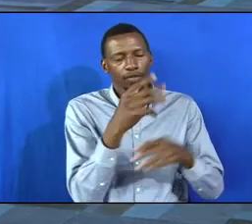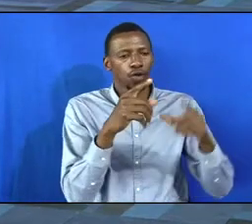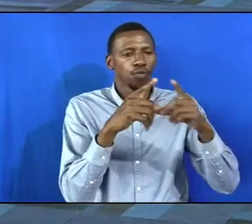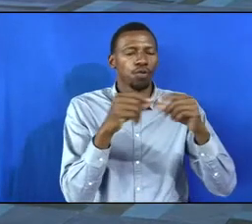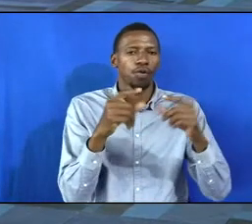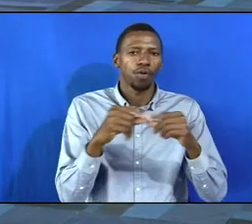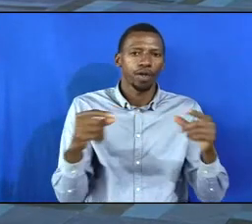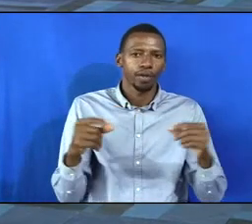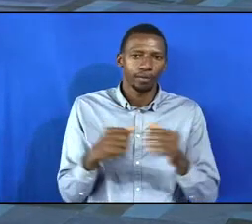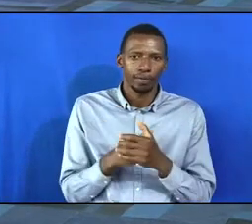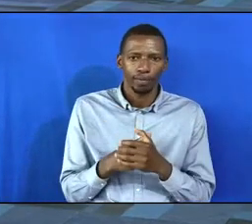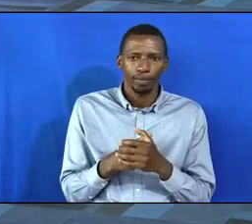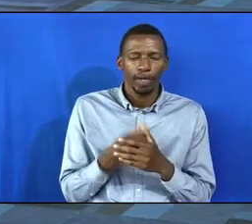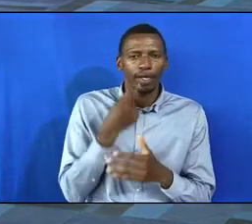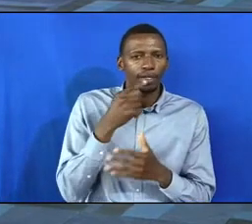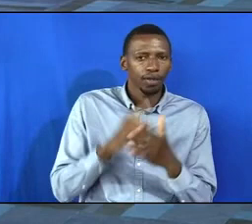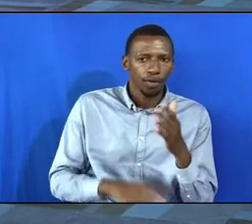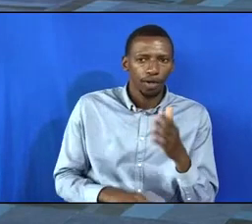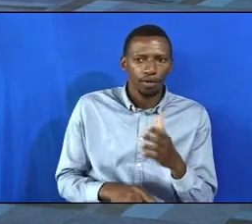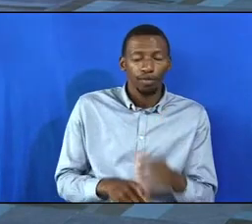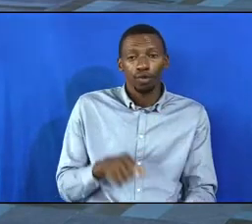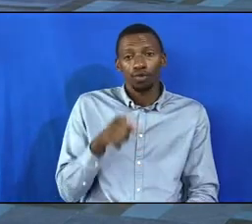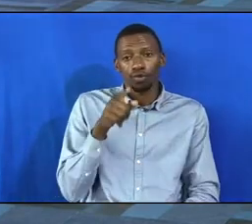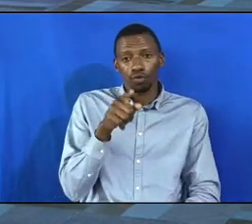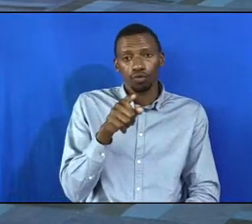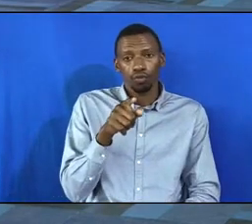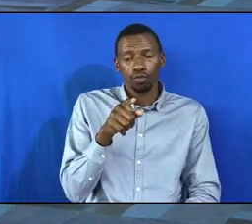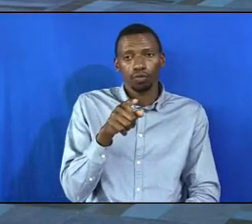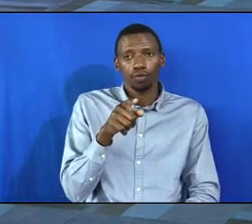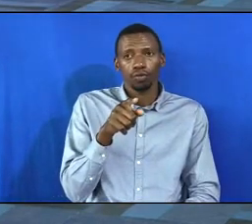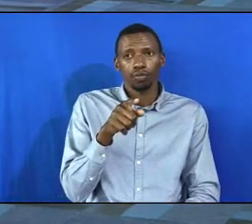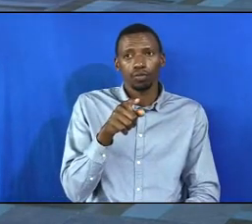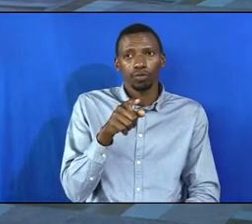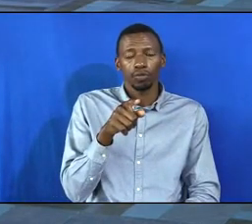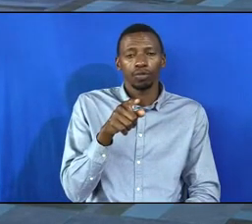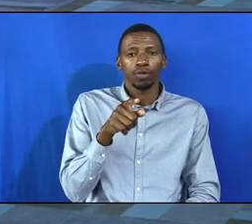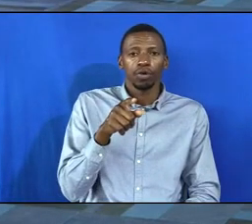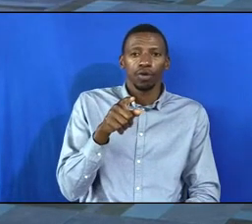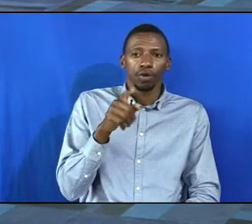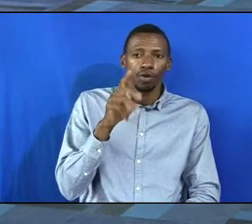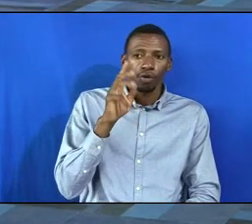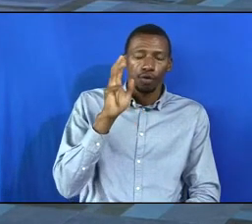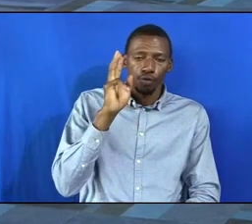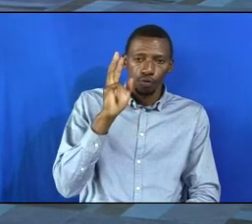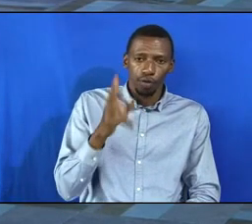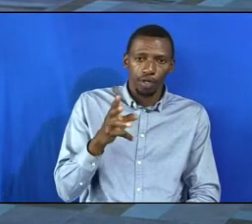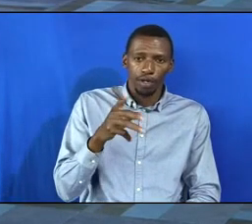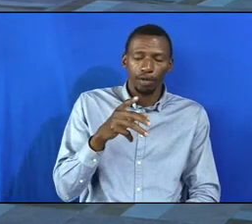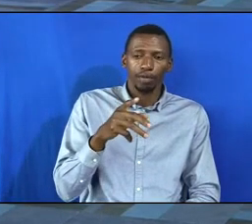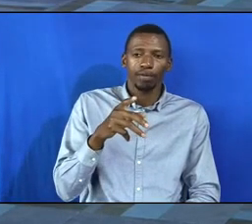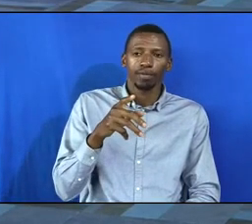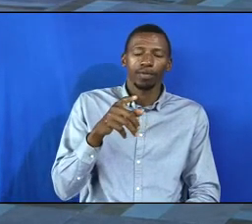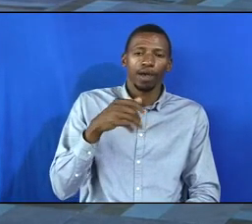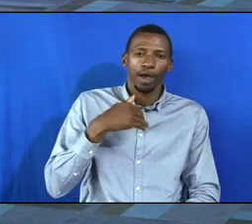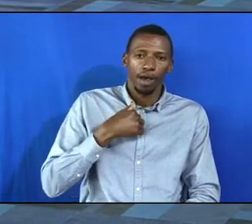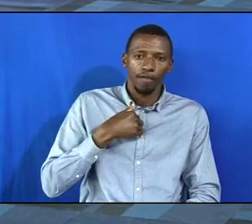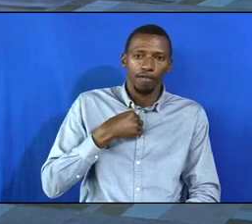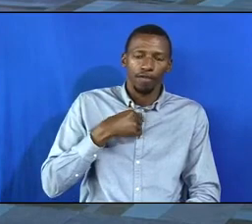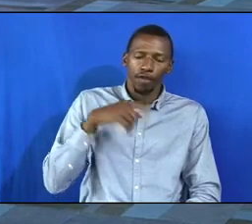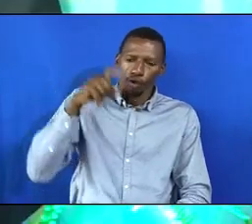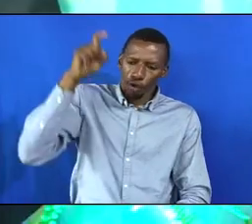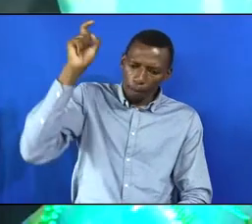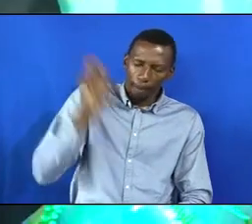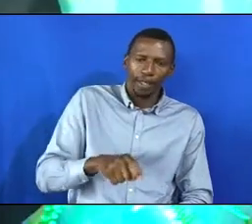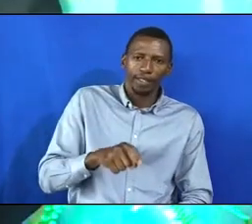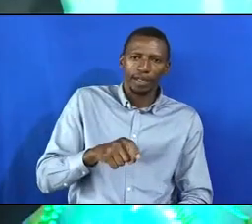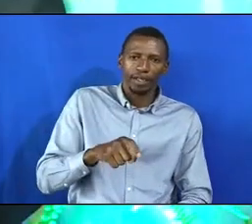It stated, you are going for an indefinite, compulsory, and paid leave.